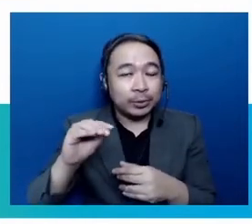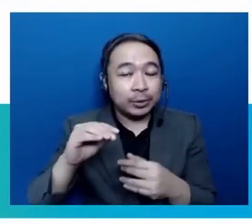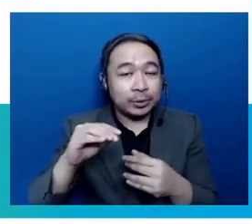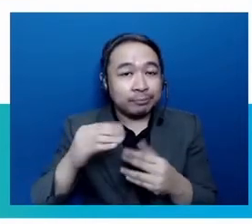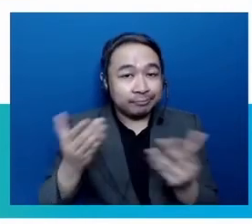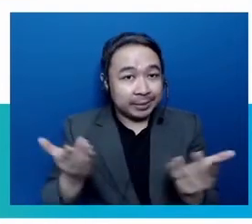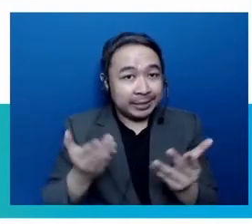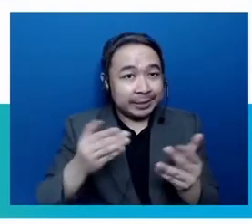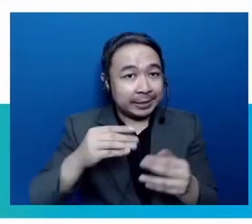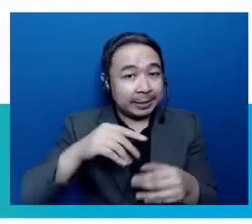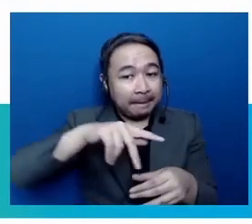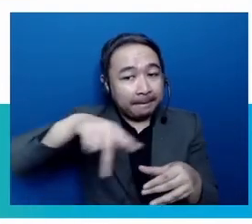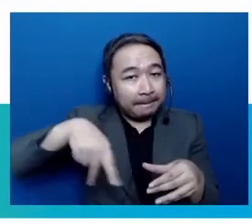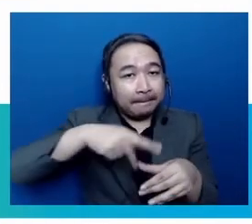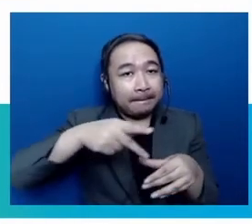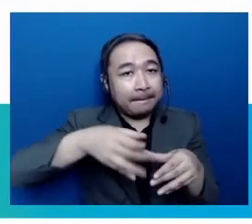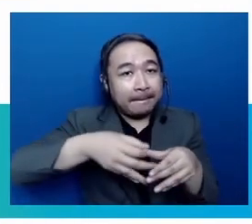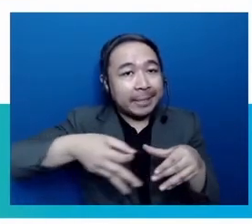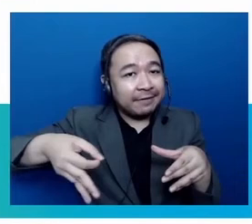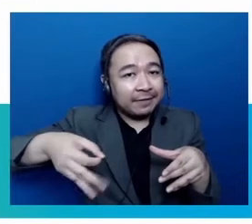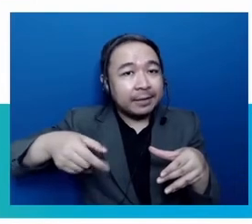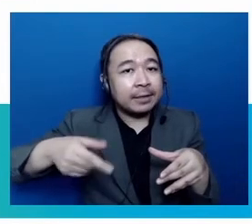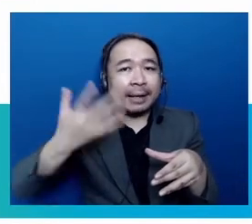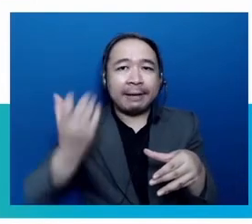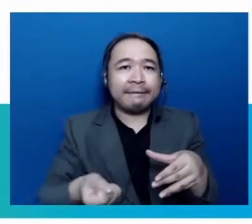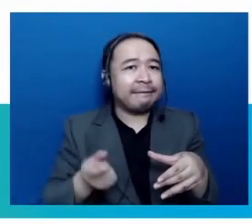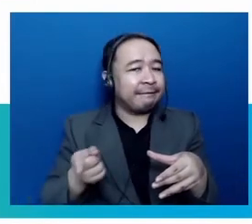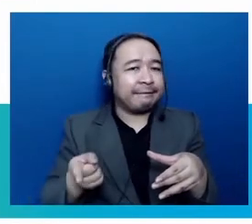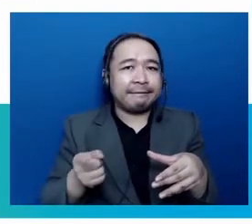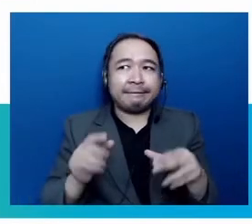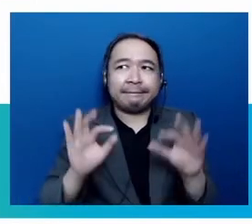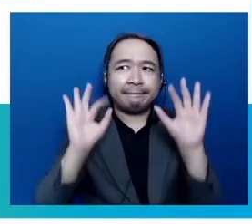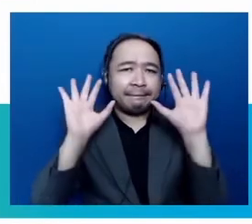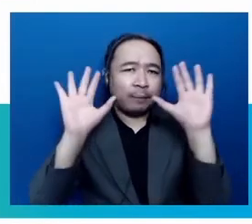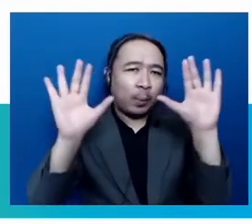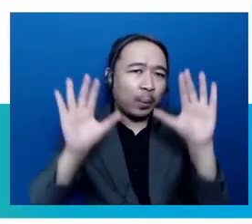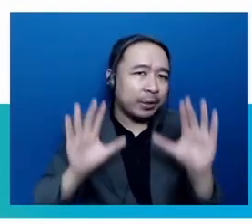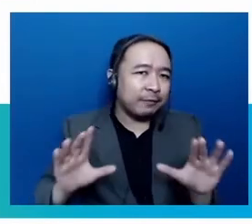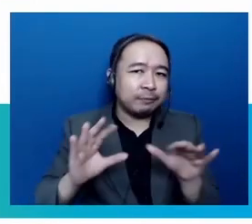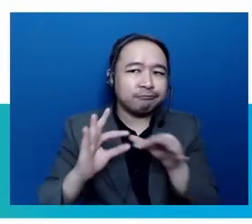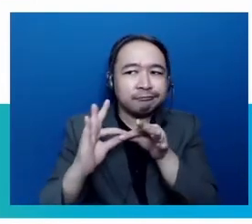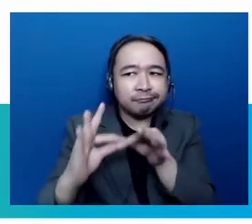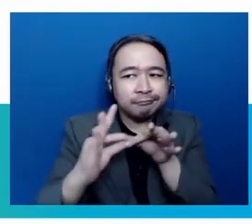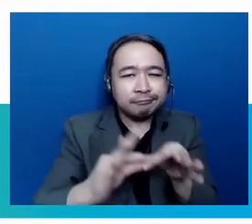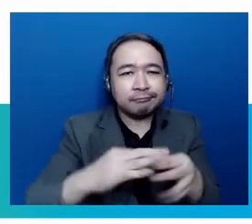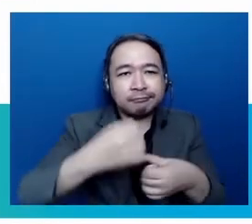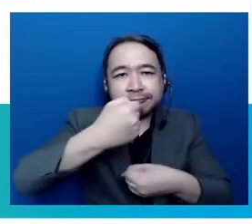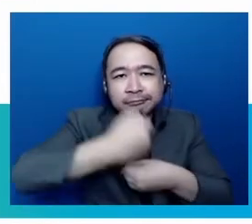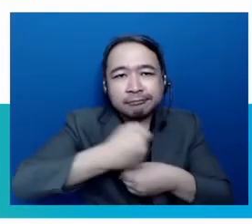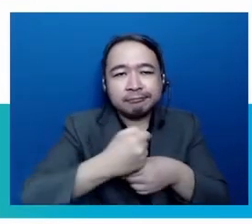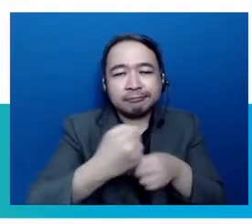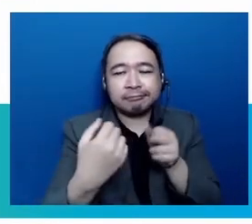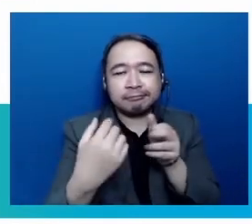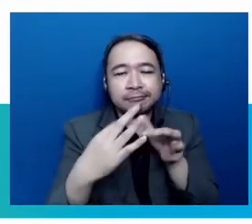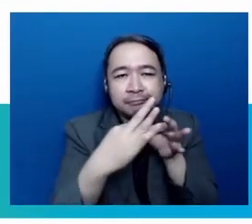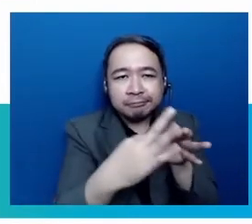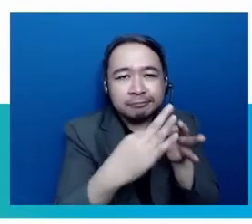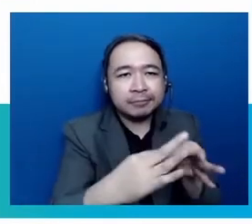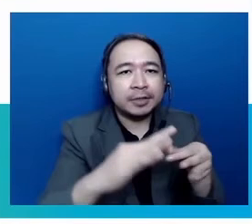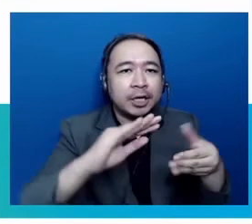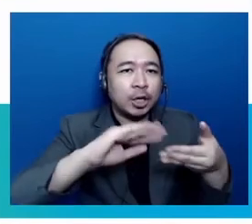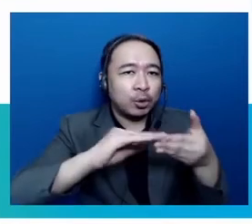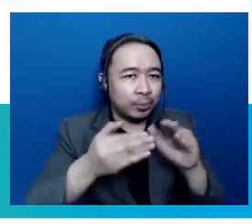that have very good working relationships with communities. They can be either a